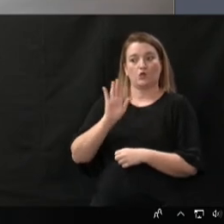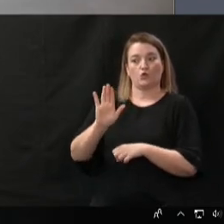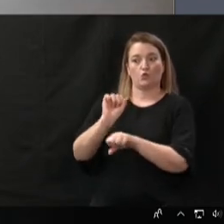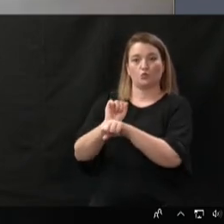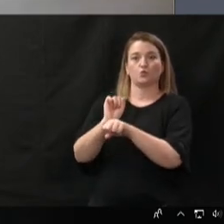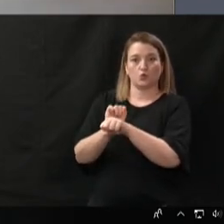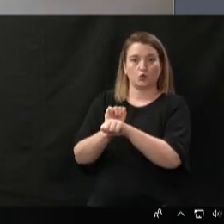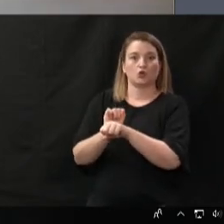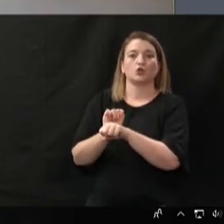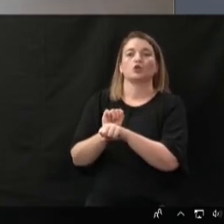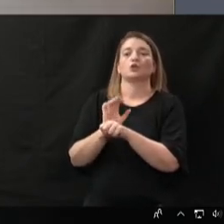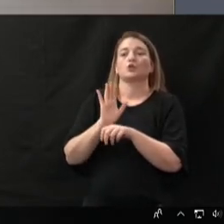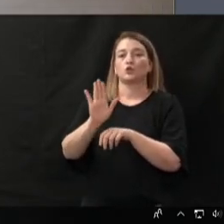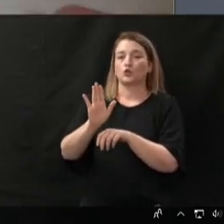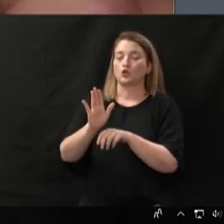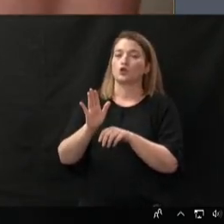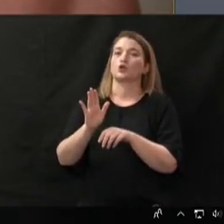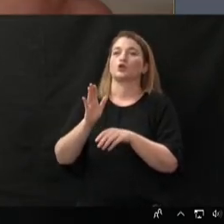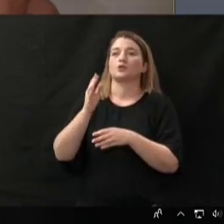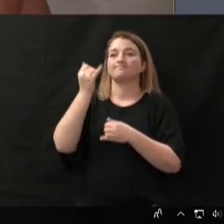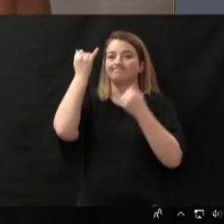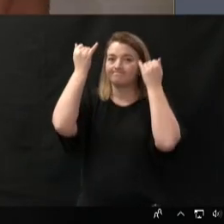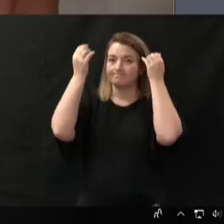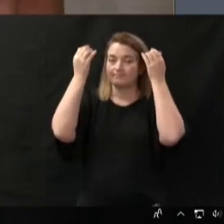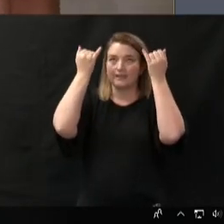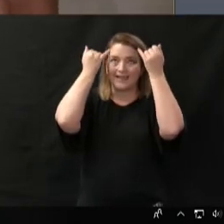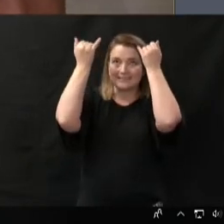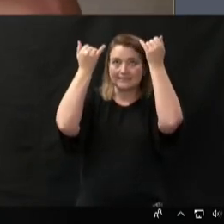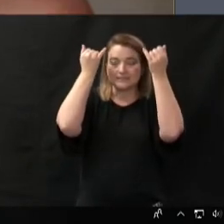does. It's good stuff.